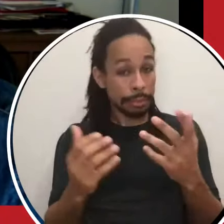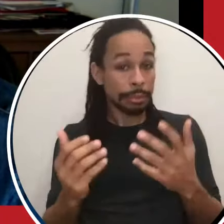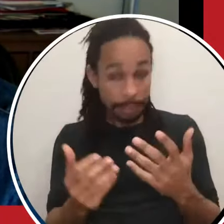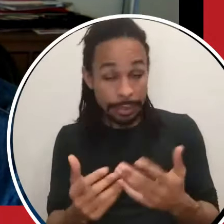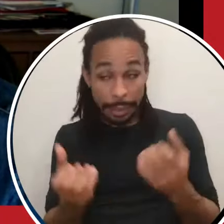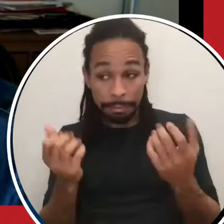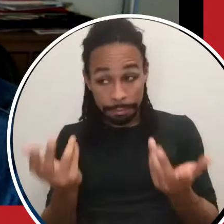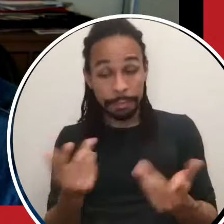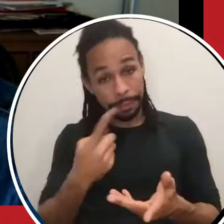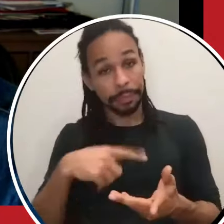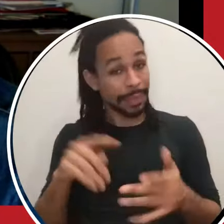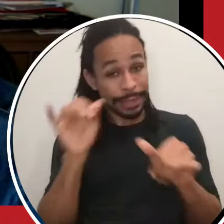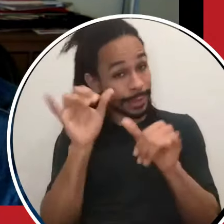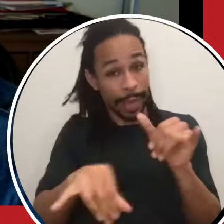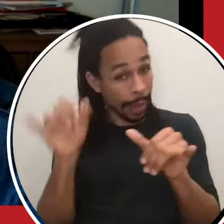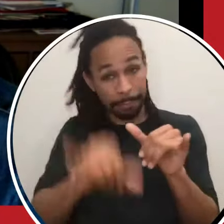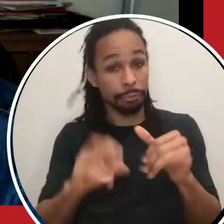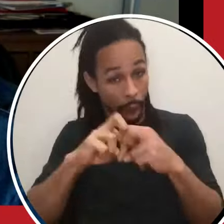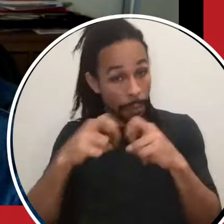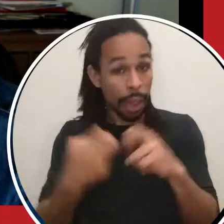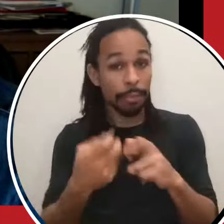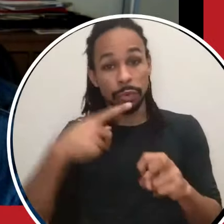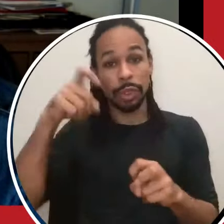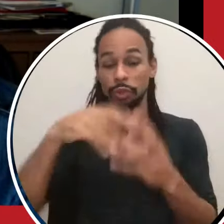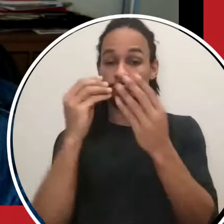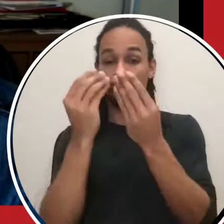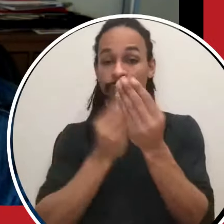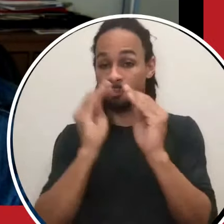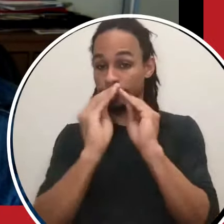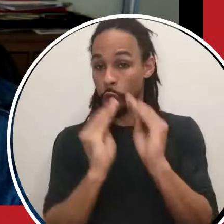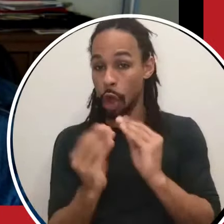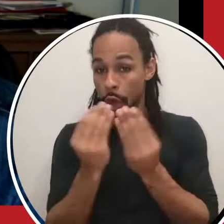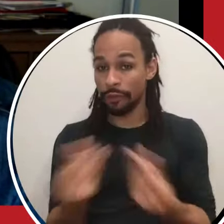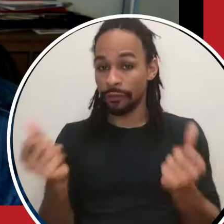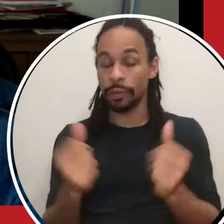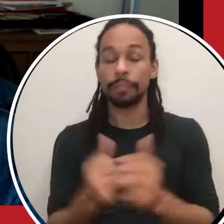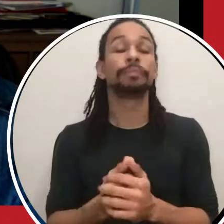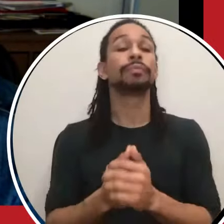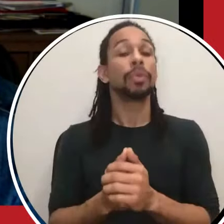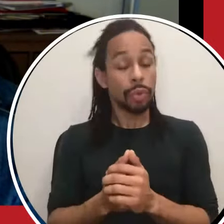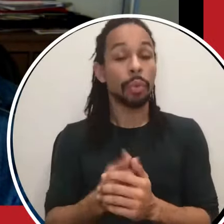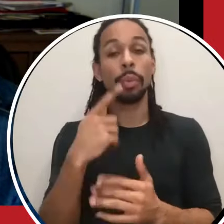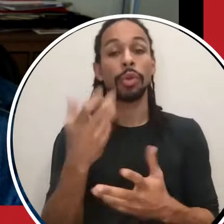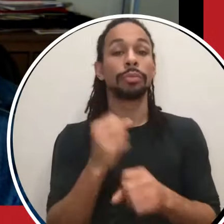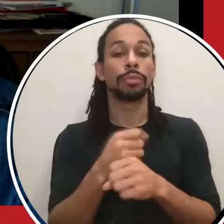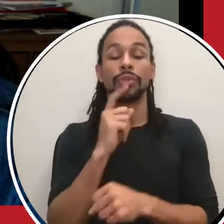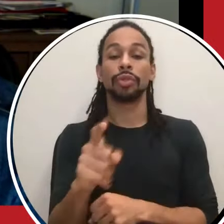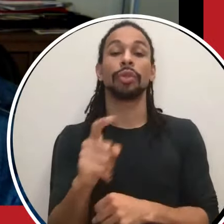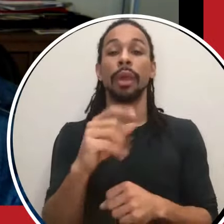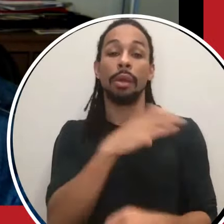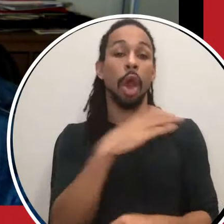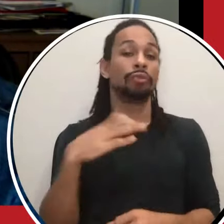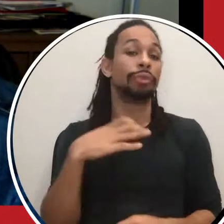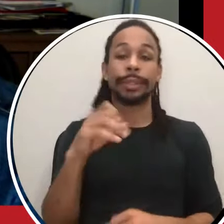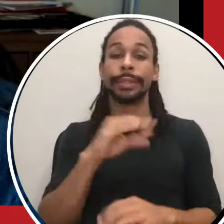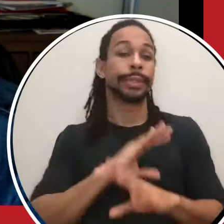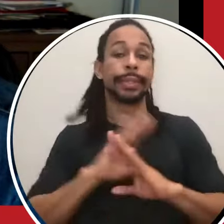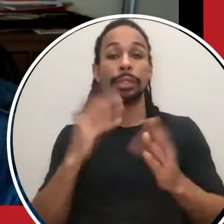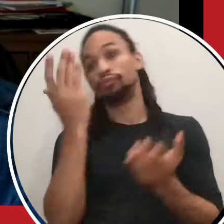We have to make sure that the Congress, you know, doesn't capitulate, you know, to efforts